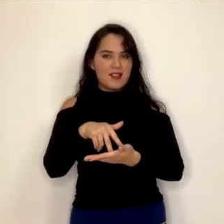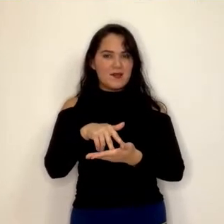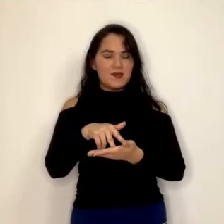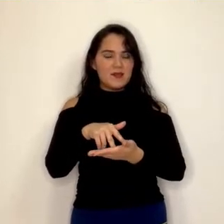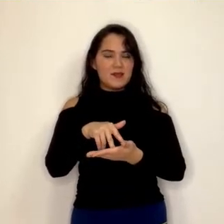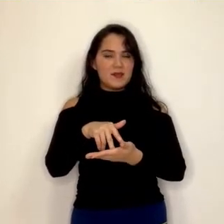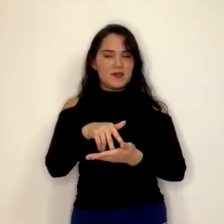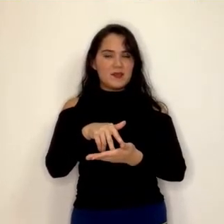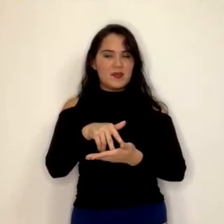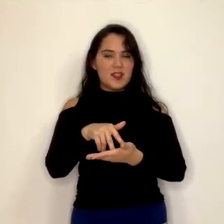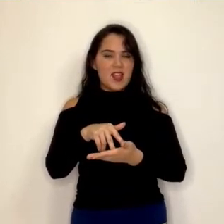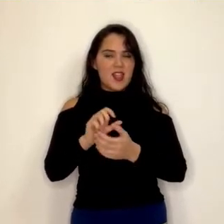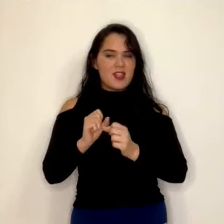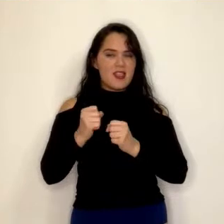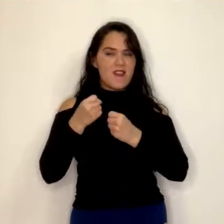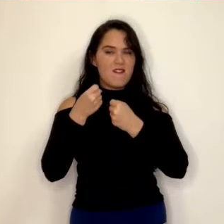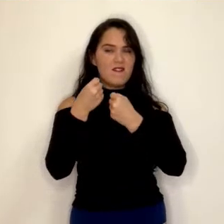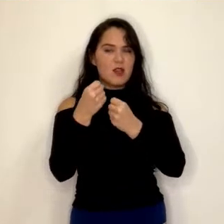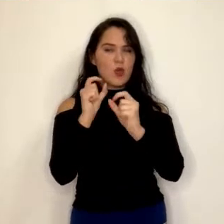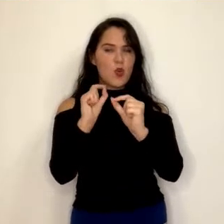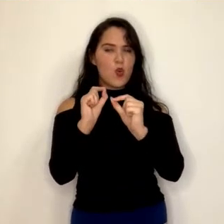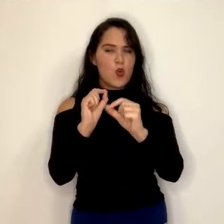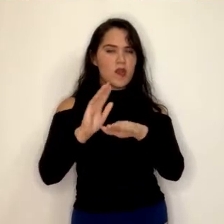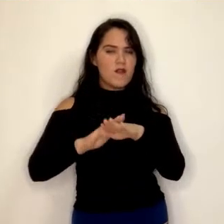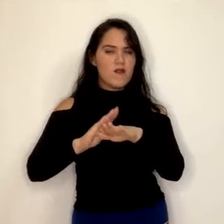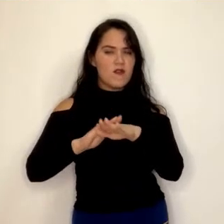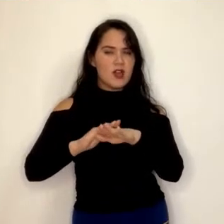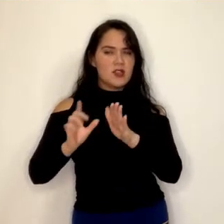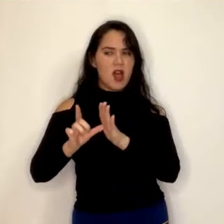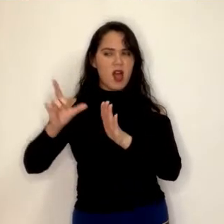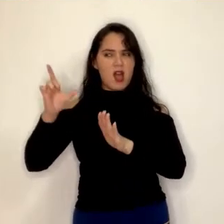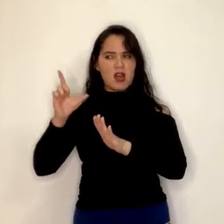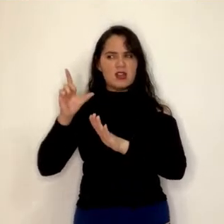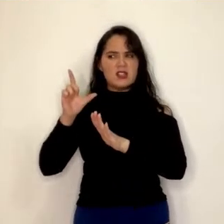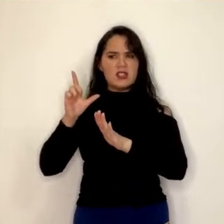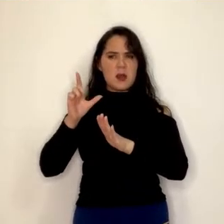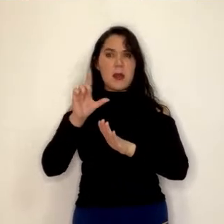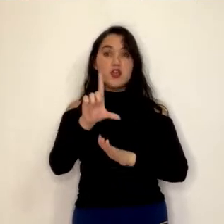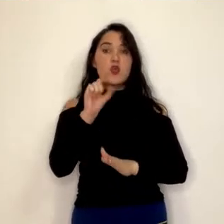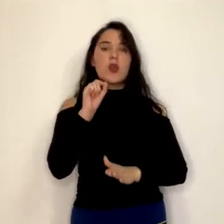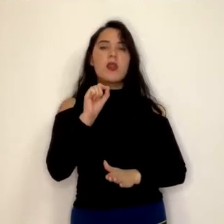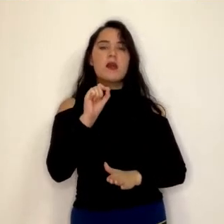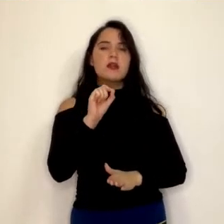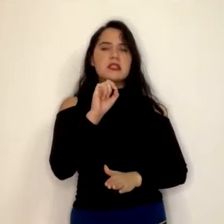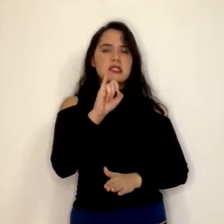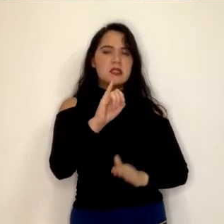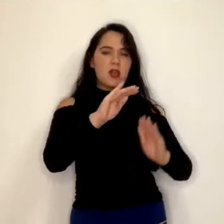here defining what should and should not be done, if it's